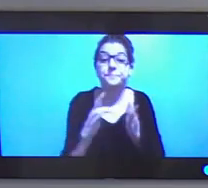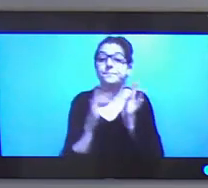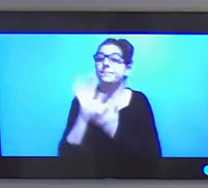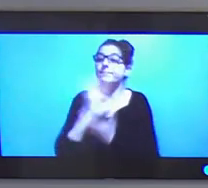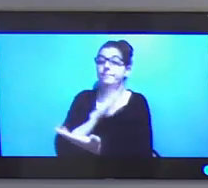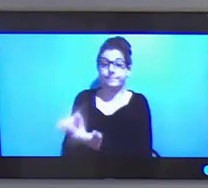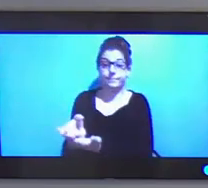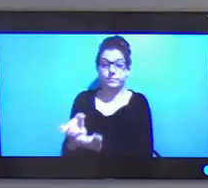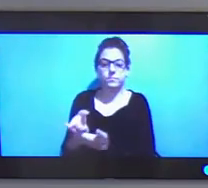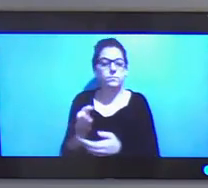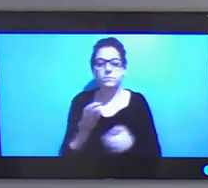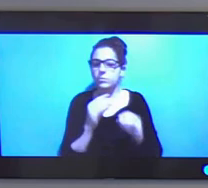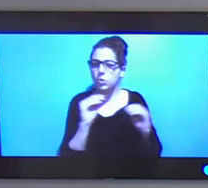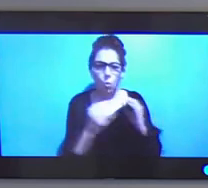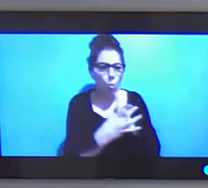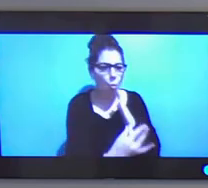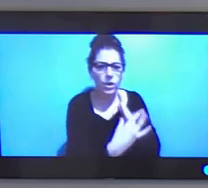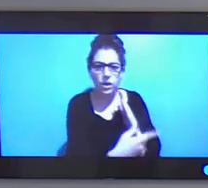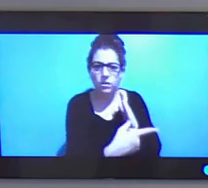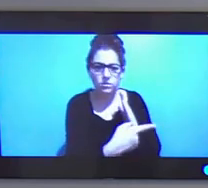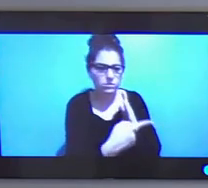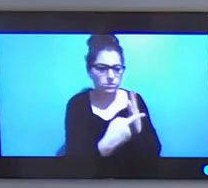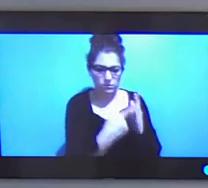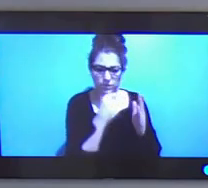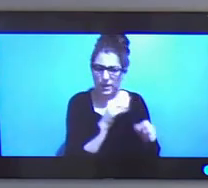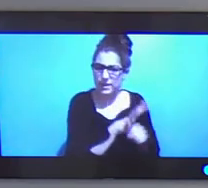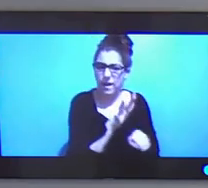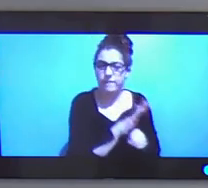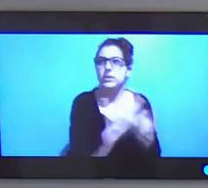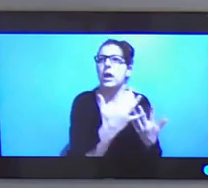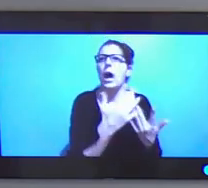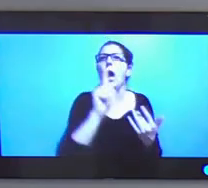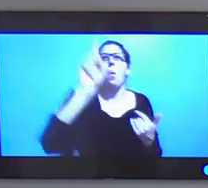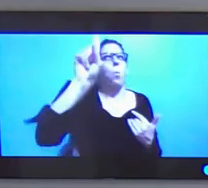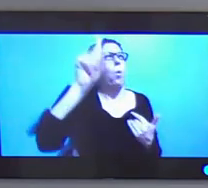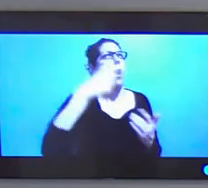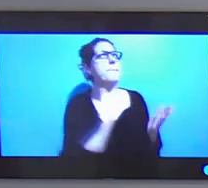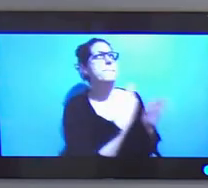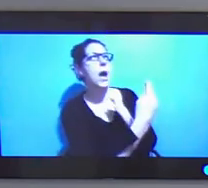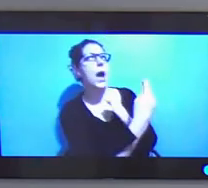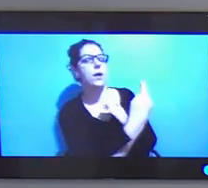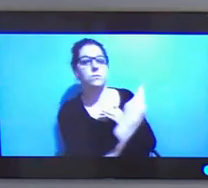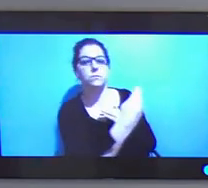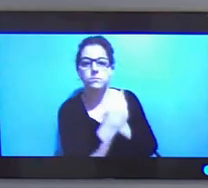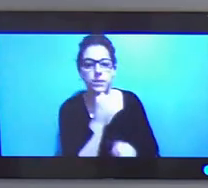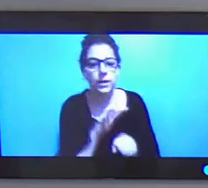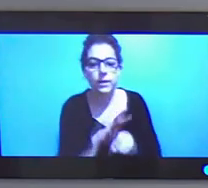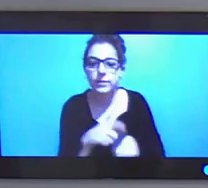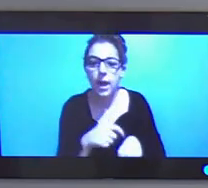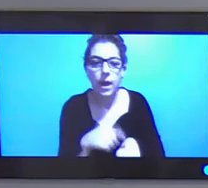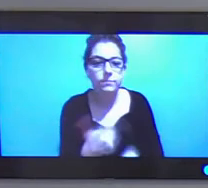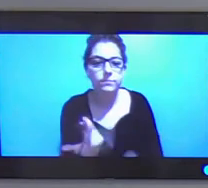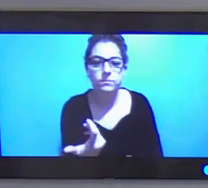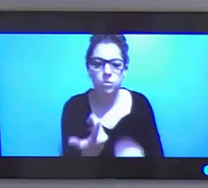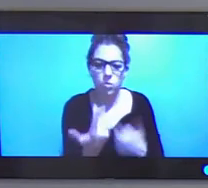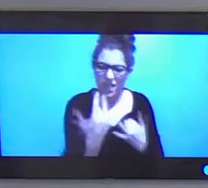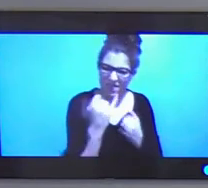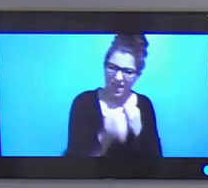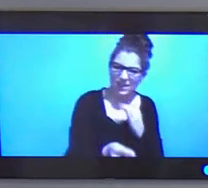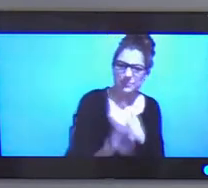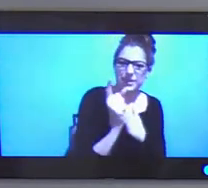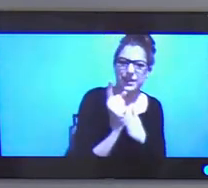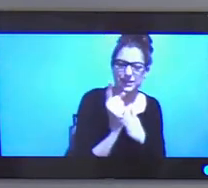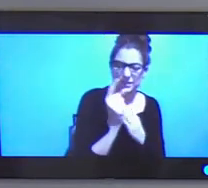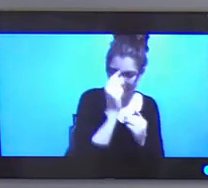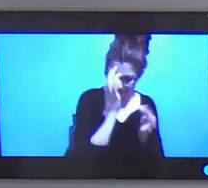they don't have the oil to light the lamp. They have to go buy some. Waiting to the last minute, right? Because that's kind of how they've